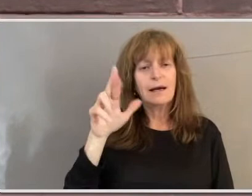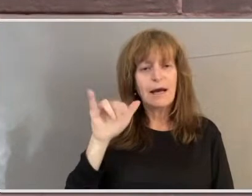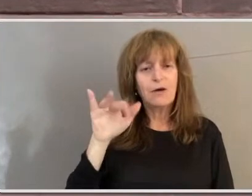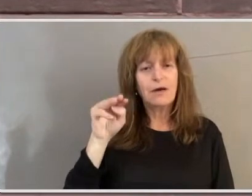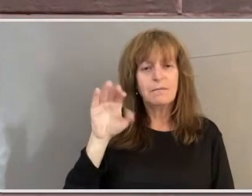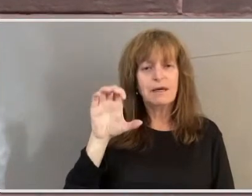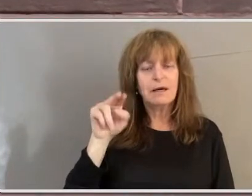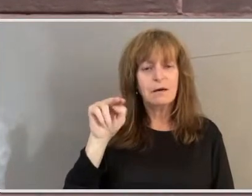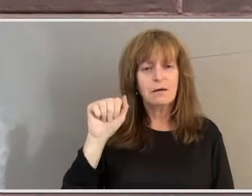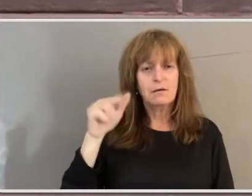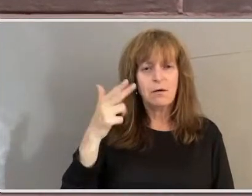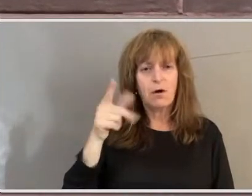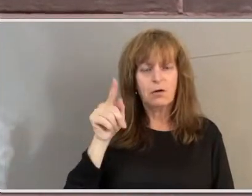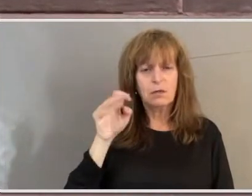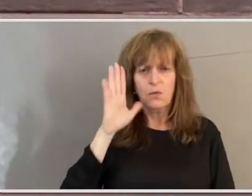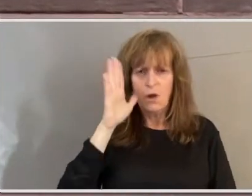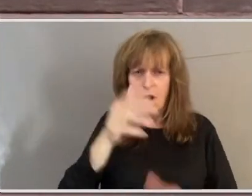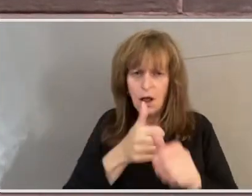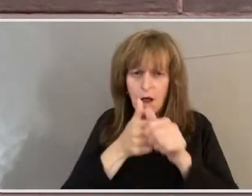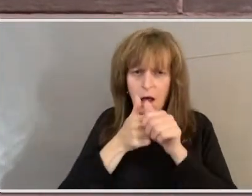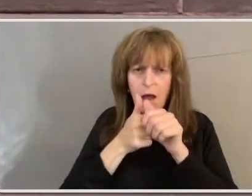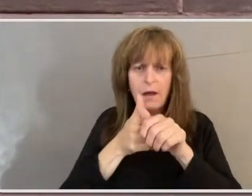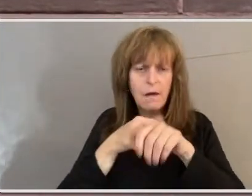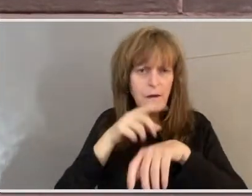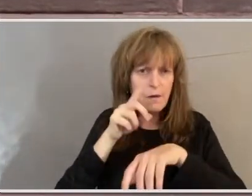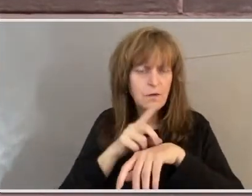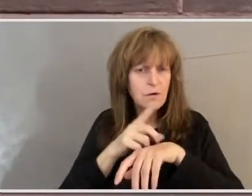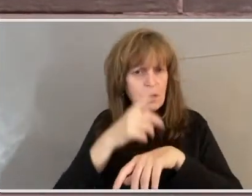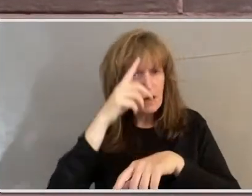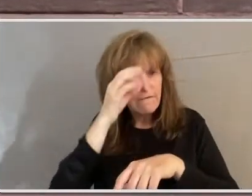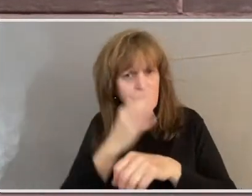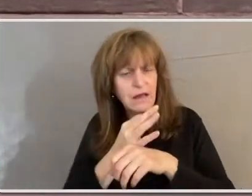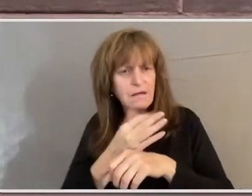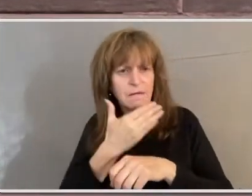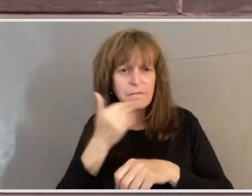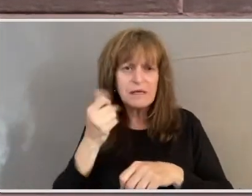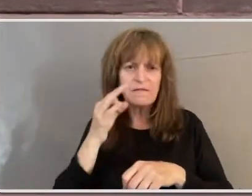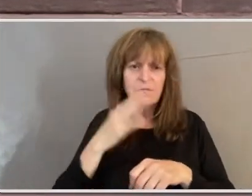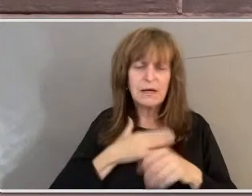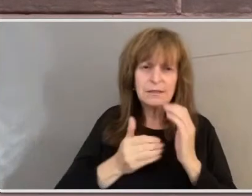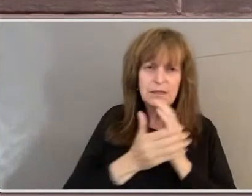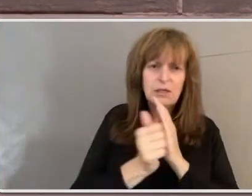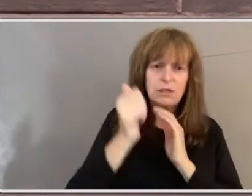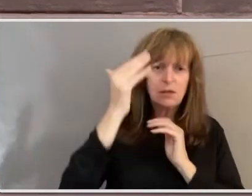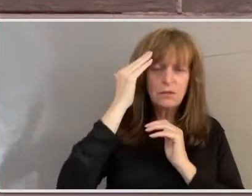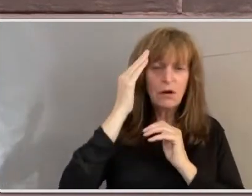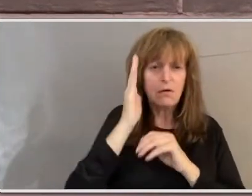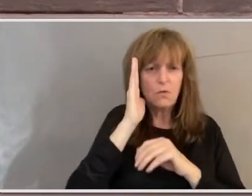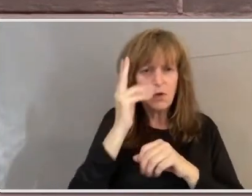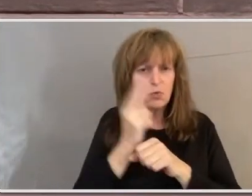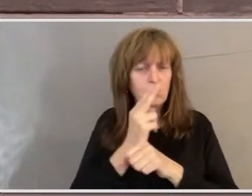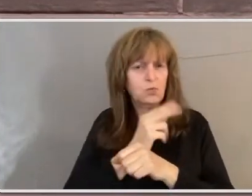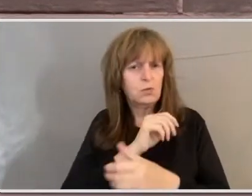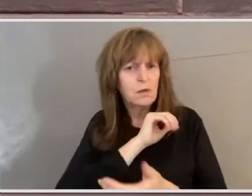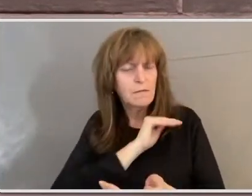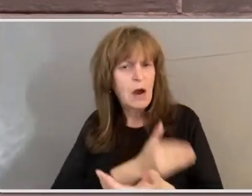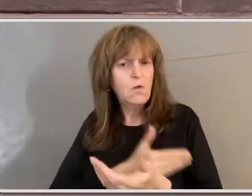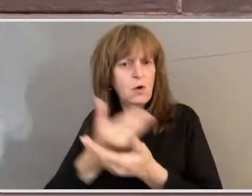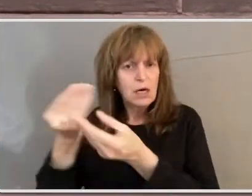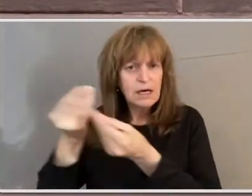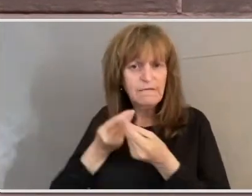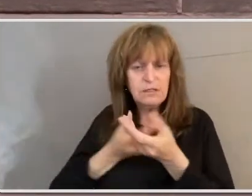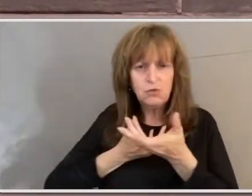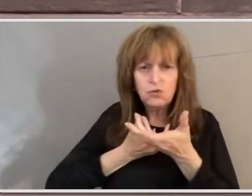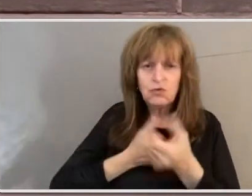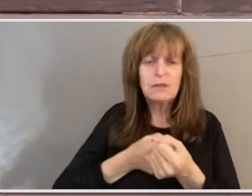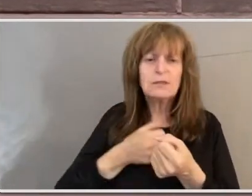execute the powers and trusts reposed in me as Minister of Labour, Immigration, Training and Skills Development of the Province